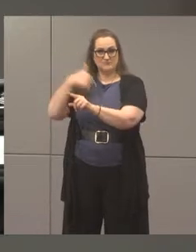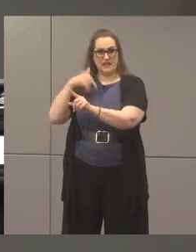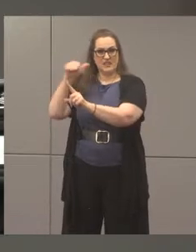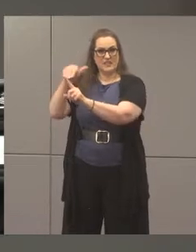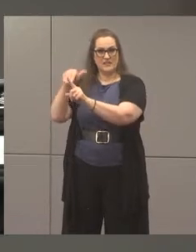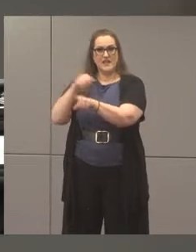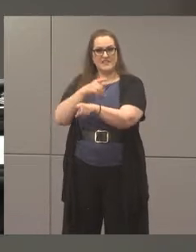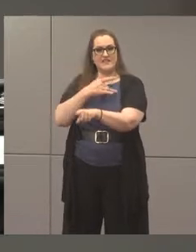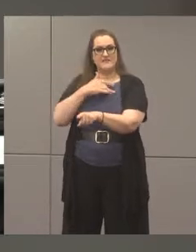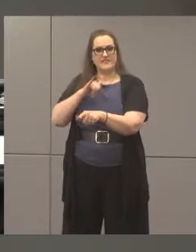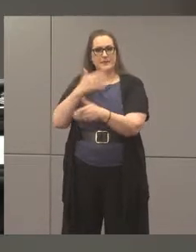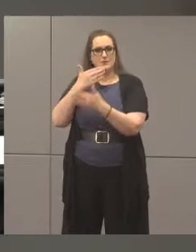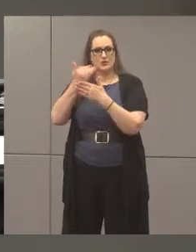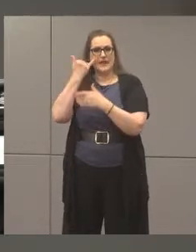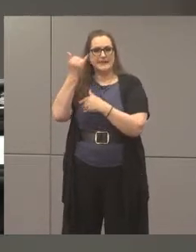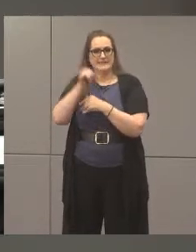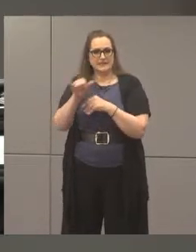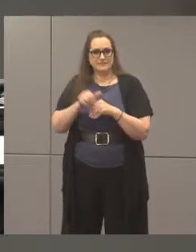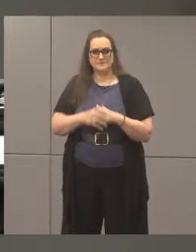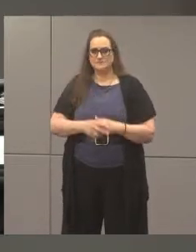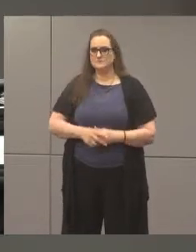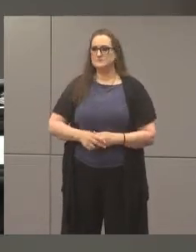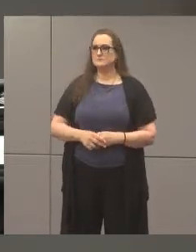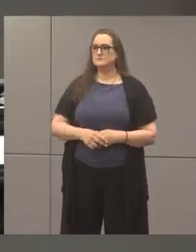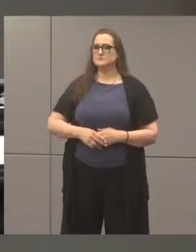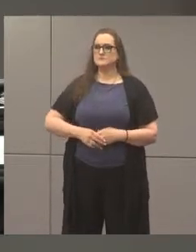felt that that would be a good idea to do.